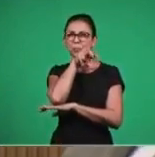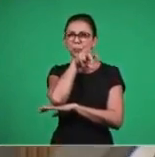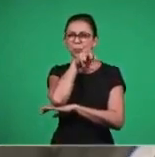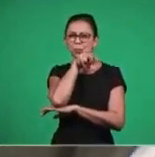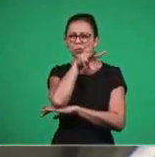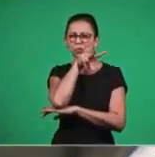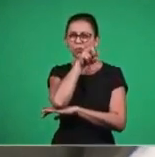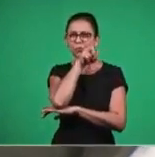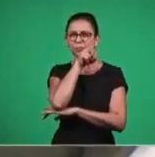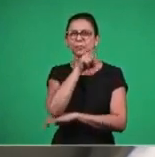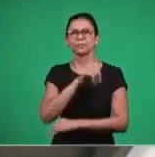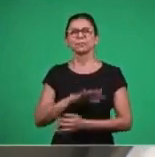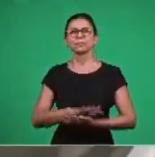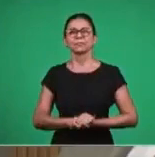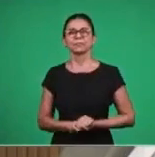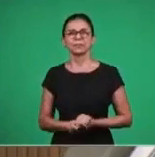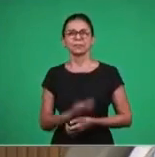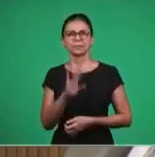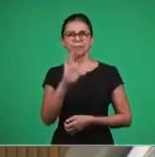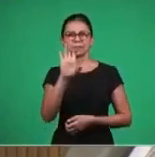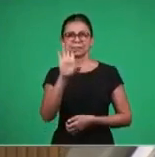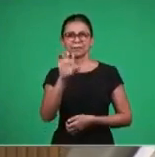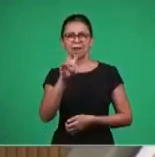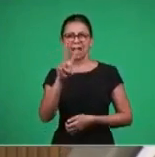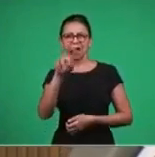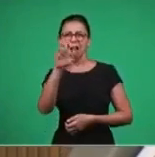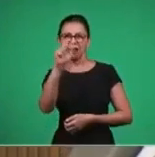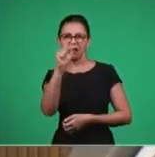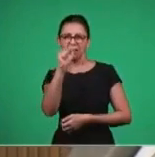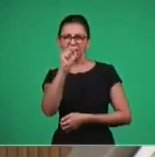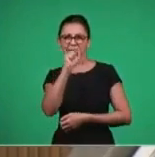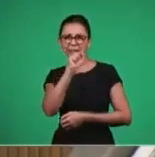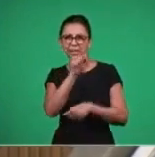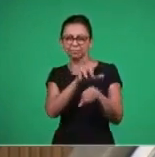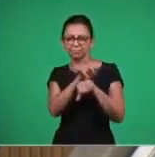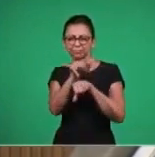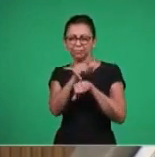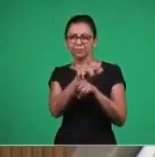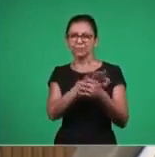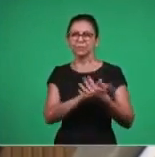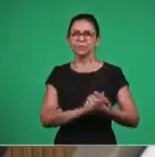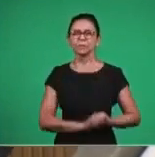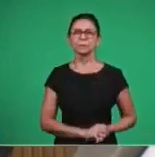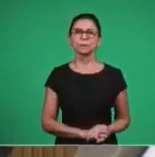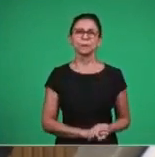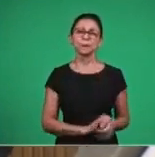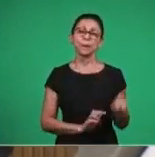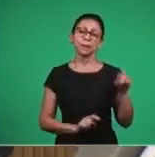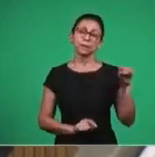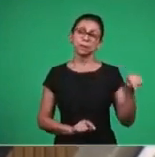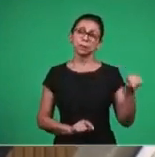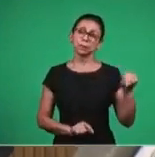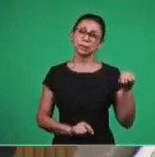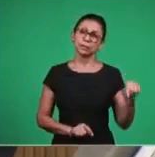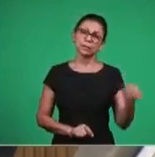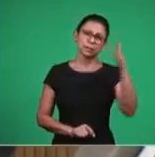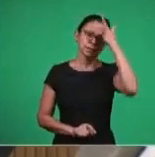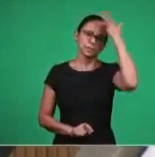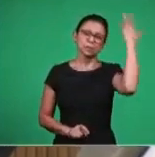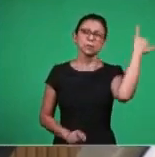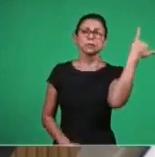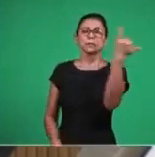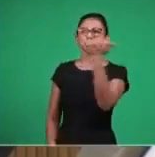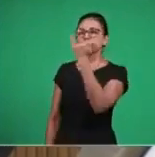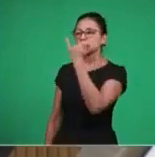exactly inside of this. He bought the field and he thinks, oh, I have an excuse, it's reasonable. It is